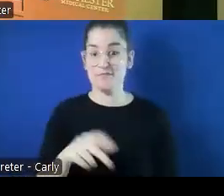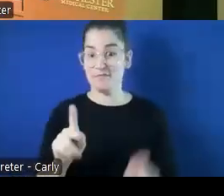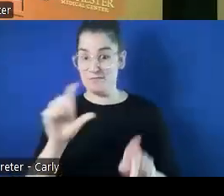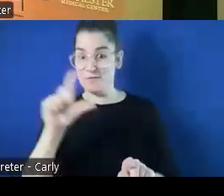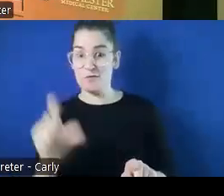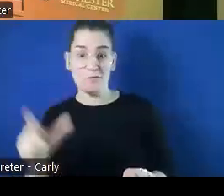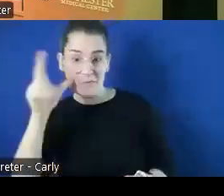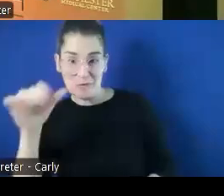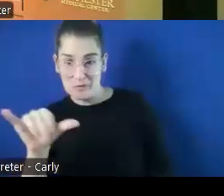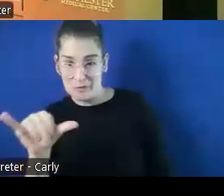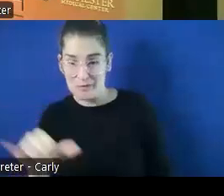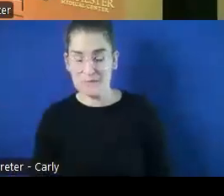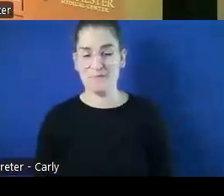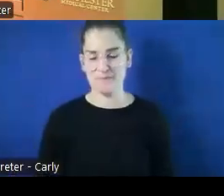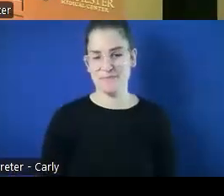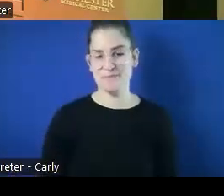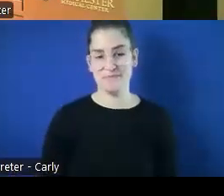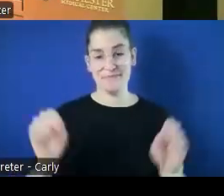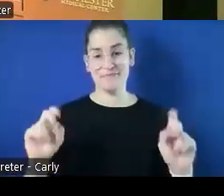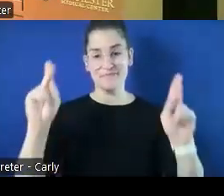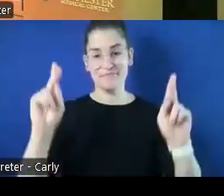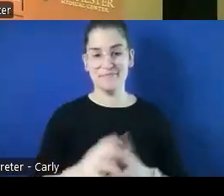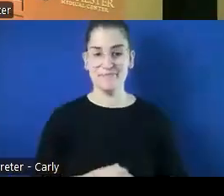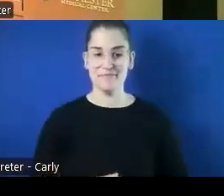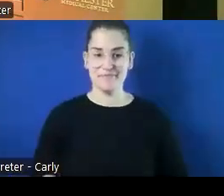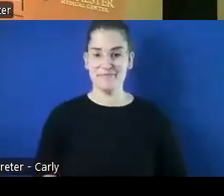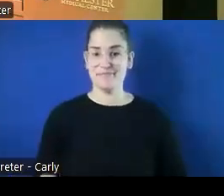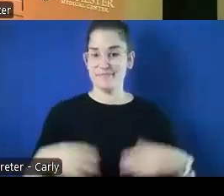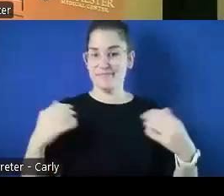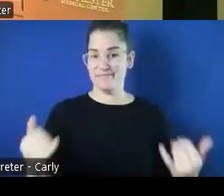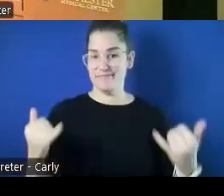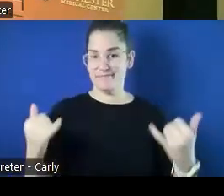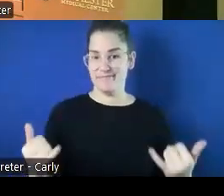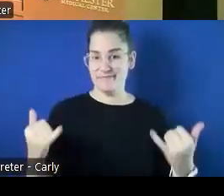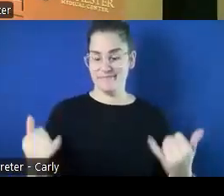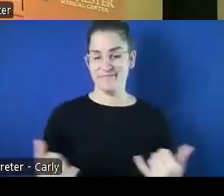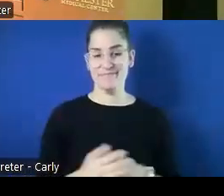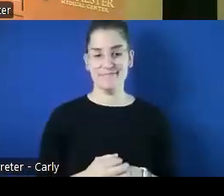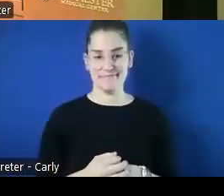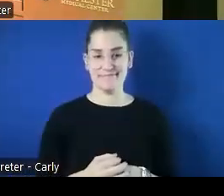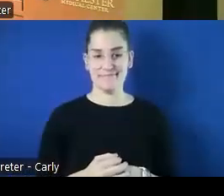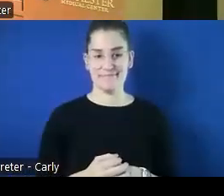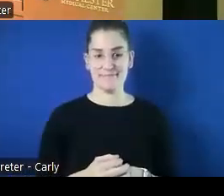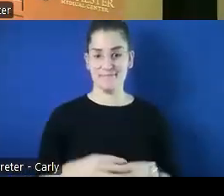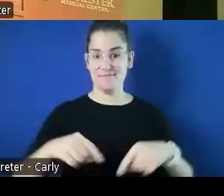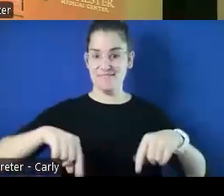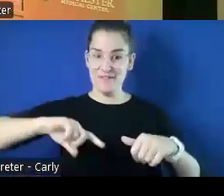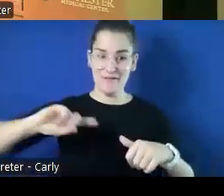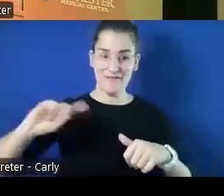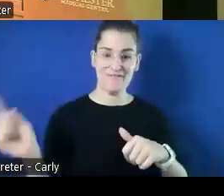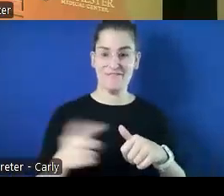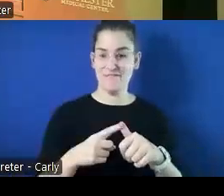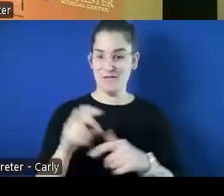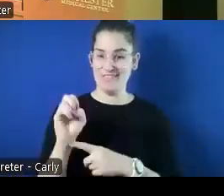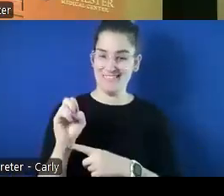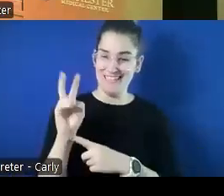Zoom. All right, so now for today, this is the first ever